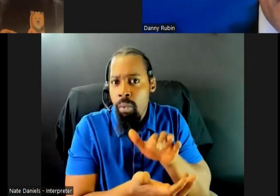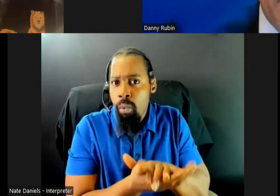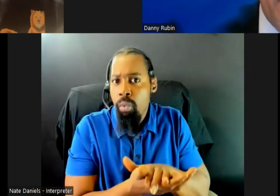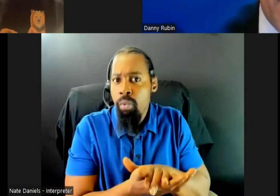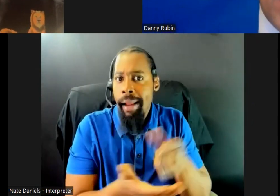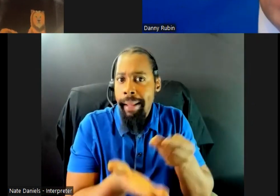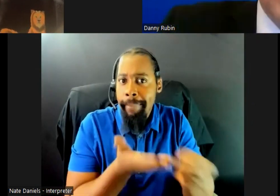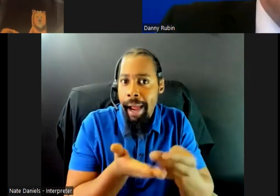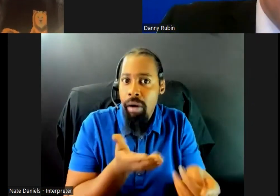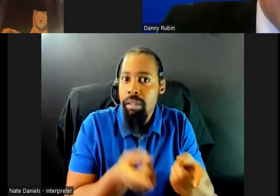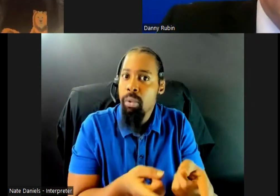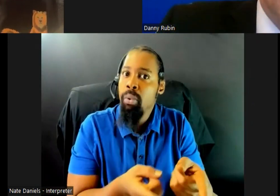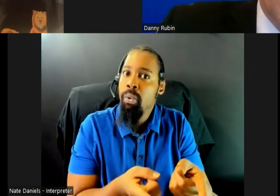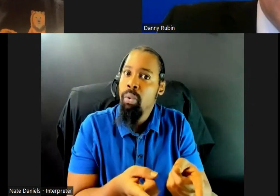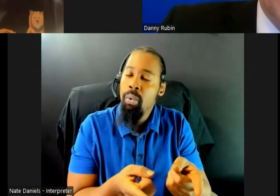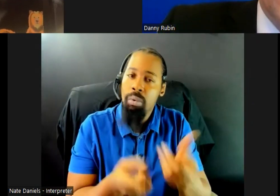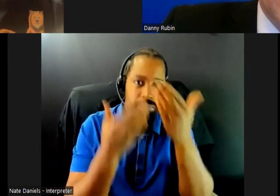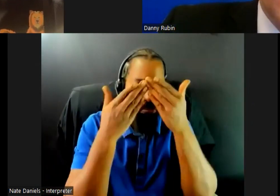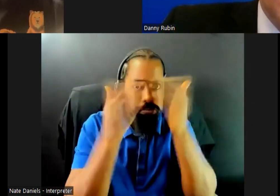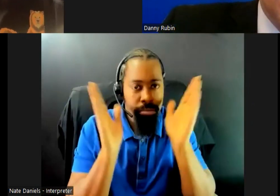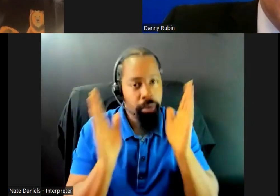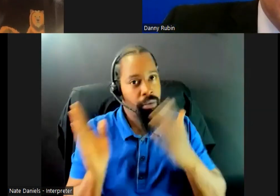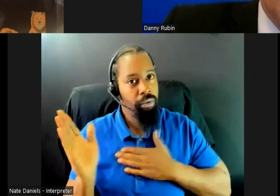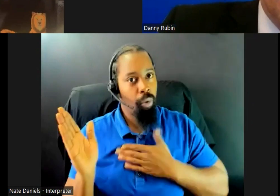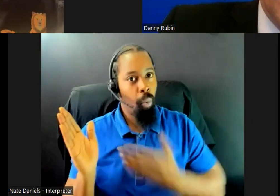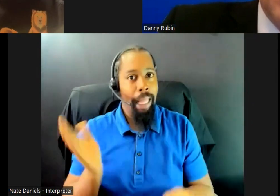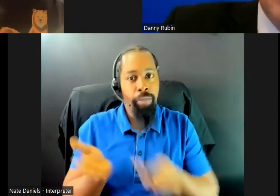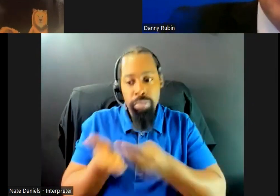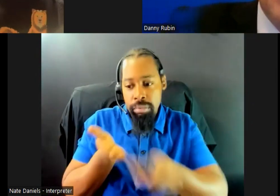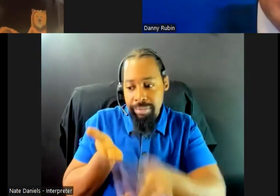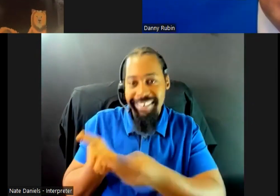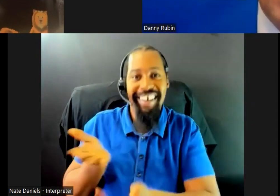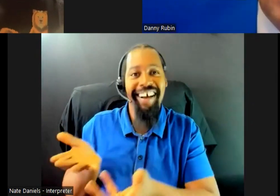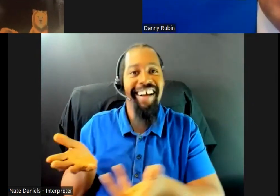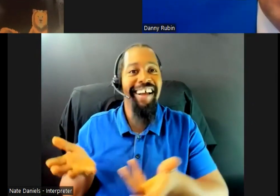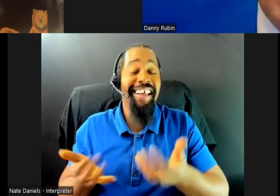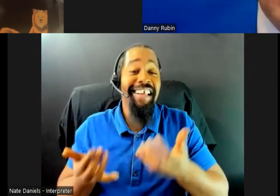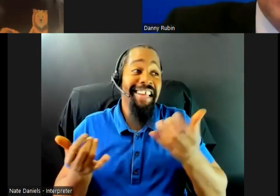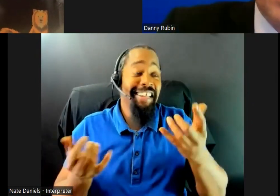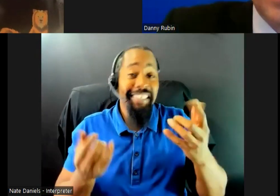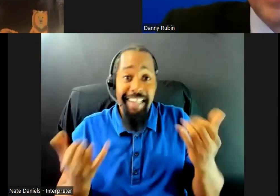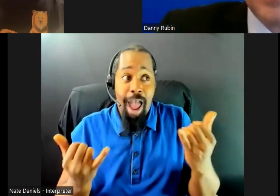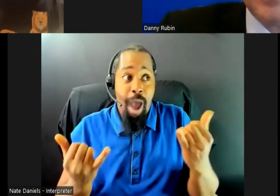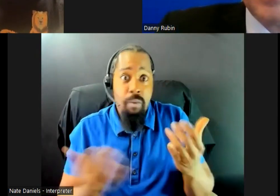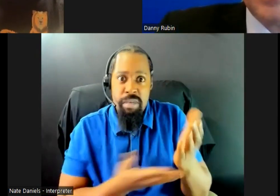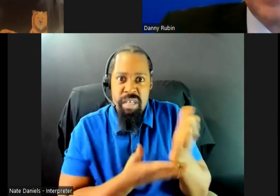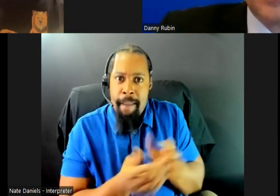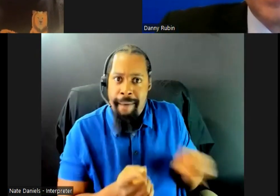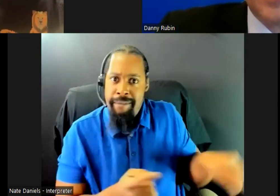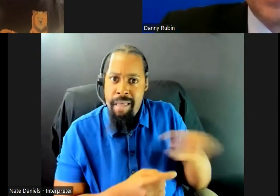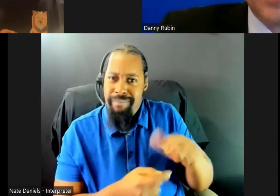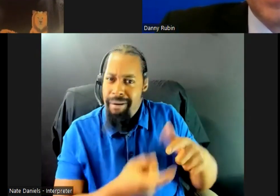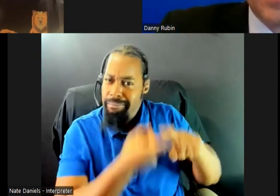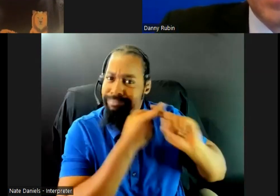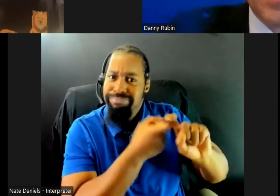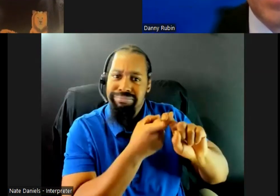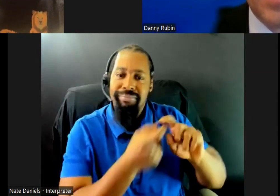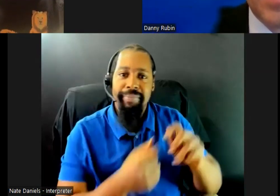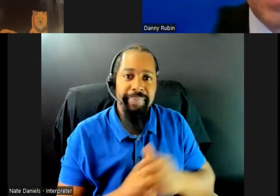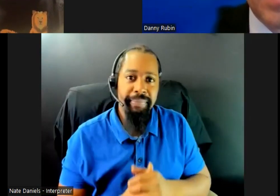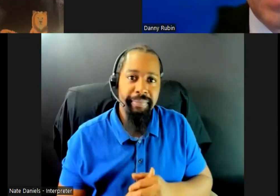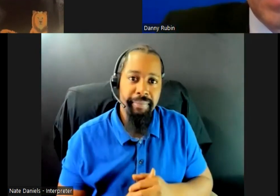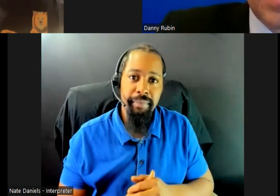that. And today they're some of my best friends. Wow. And it took some guts also to